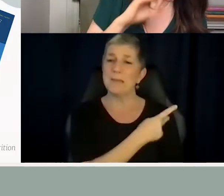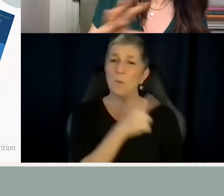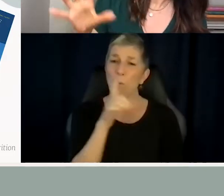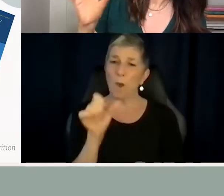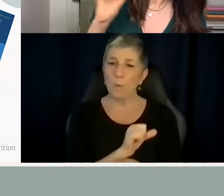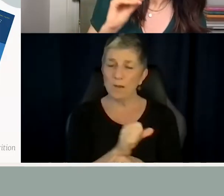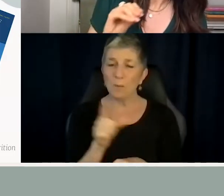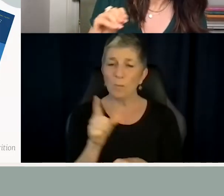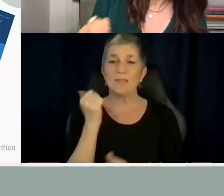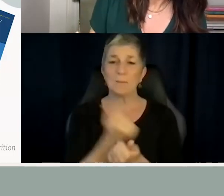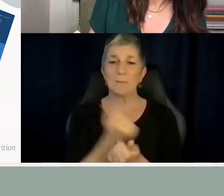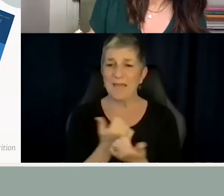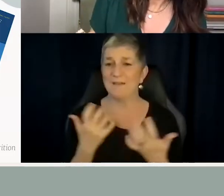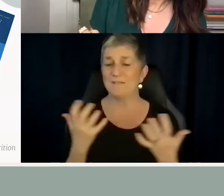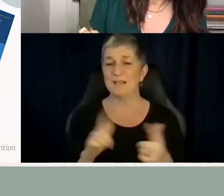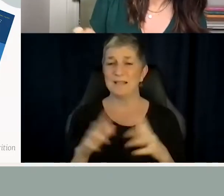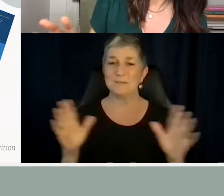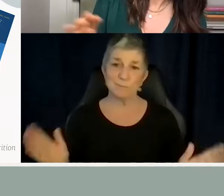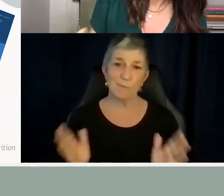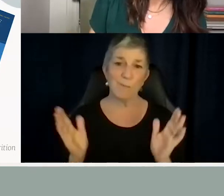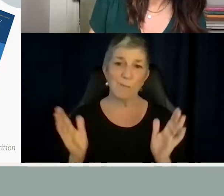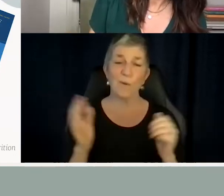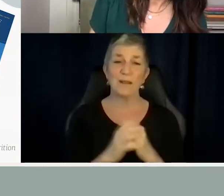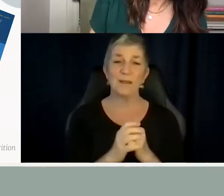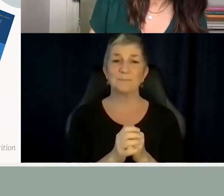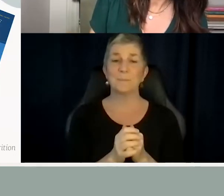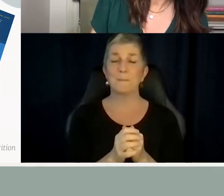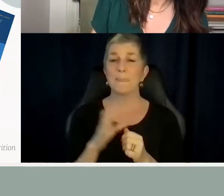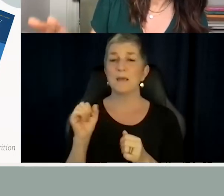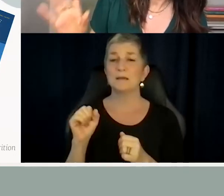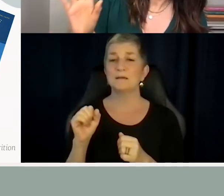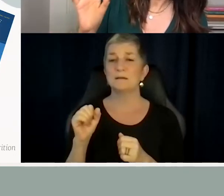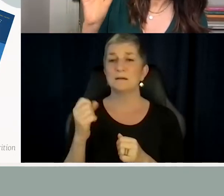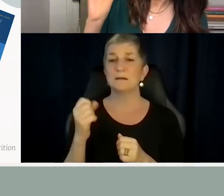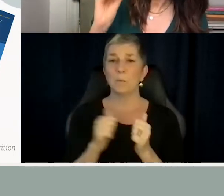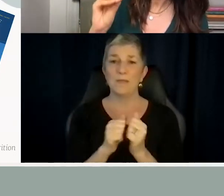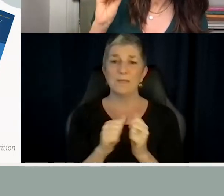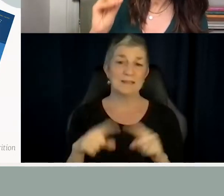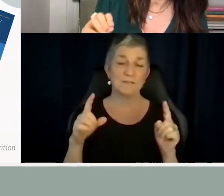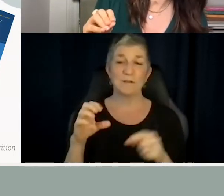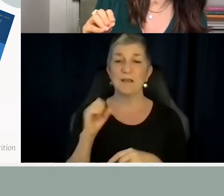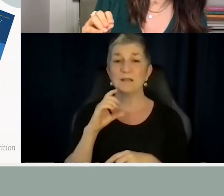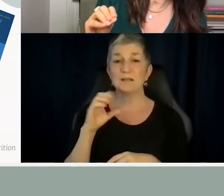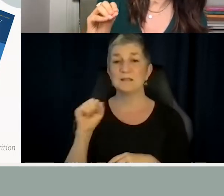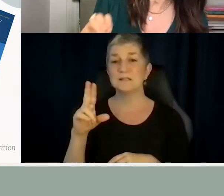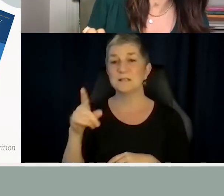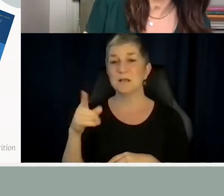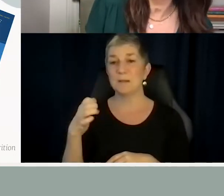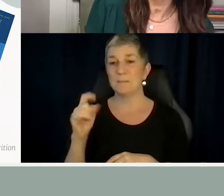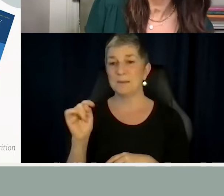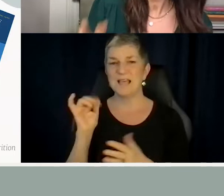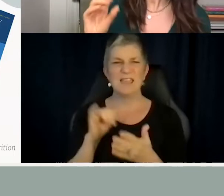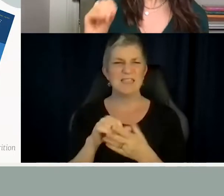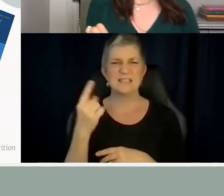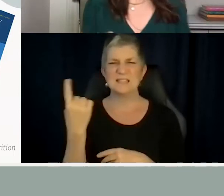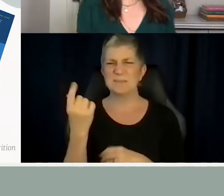with everything that's being promoted out there on the supplement front, this is something that anybody can